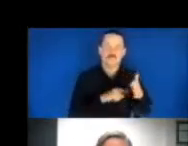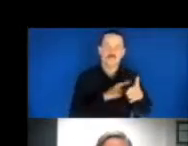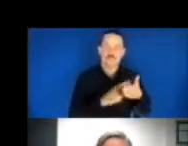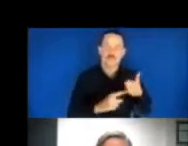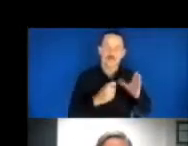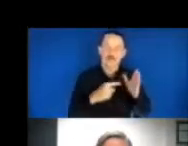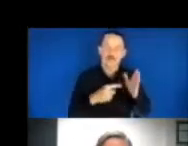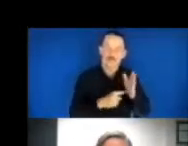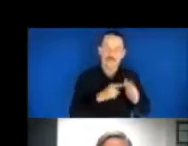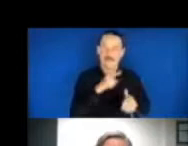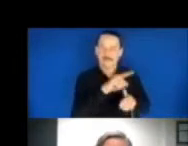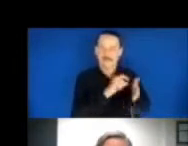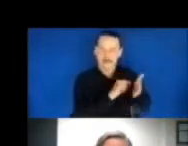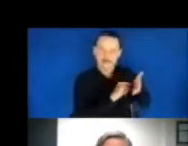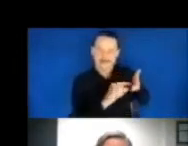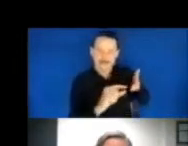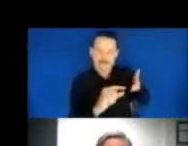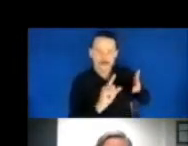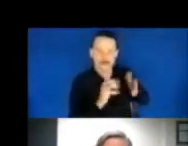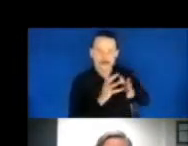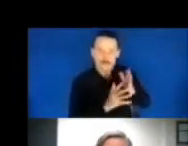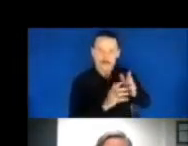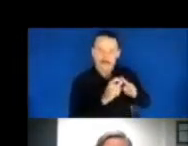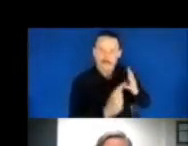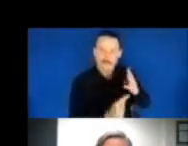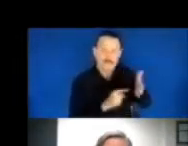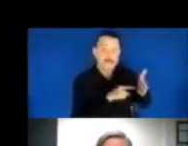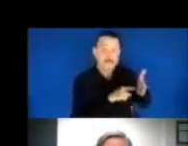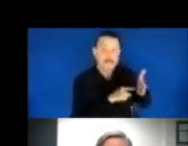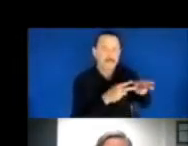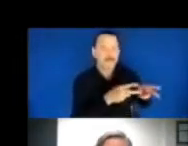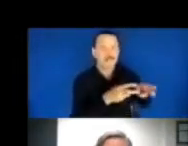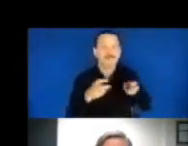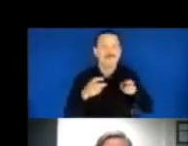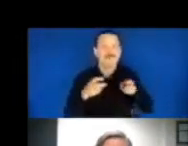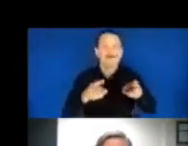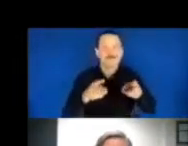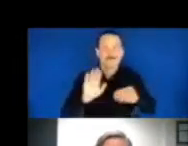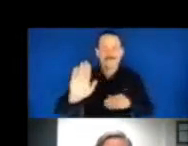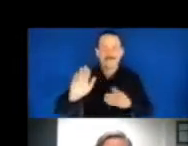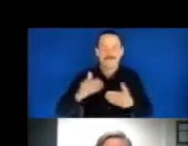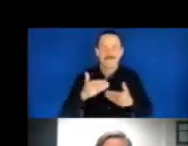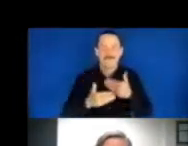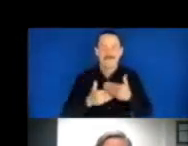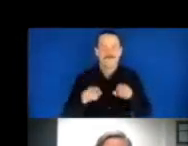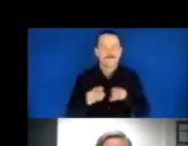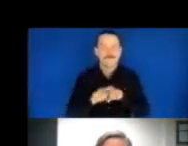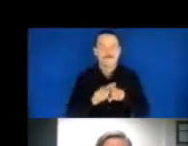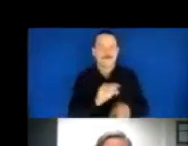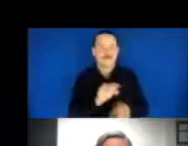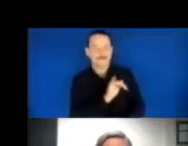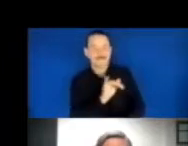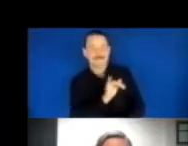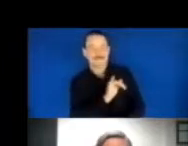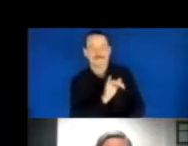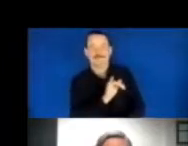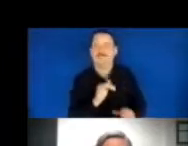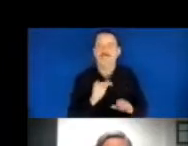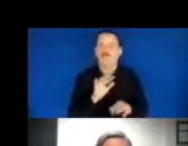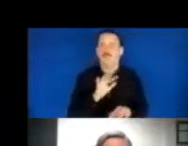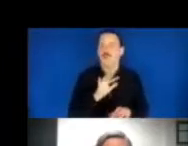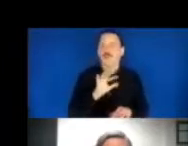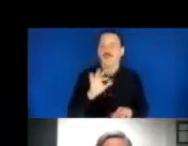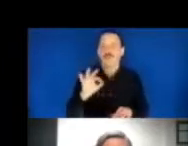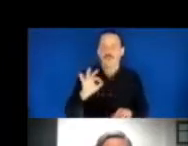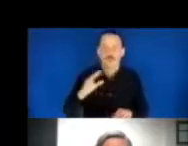we can support as many people as possible. There is no requirement to have